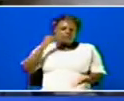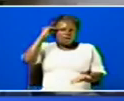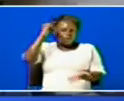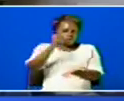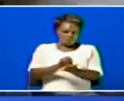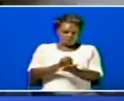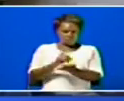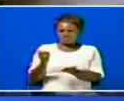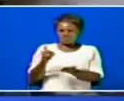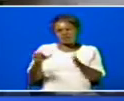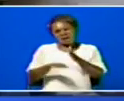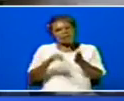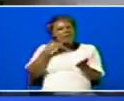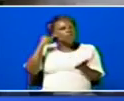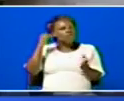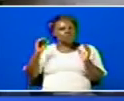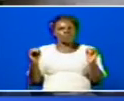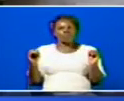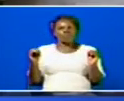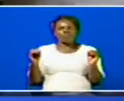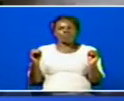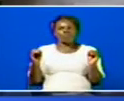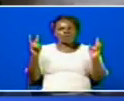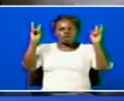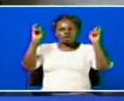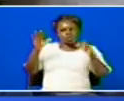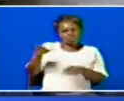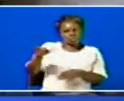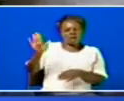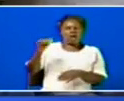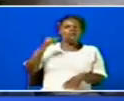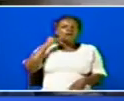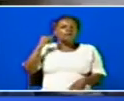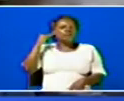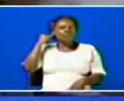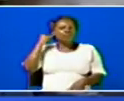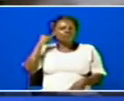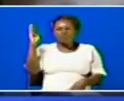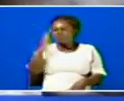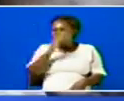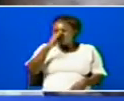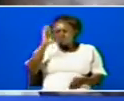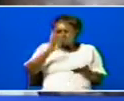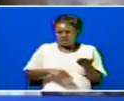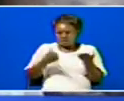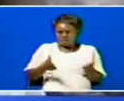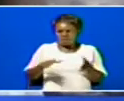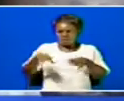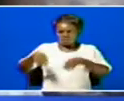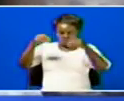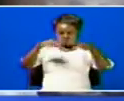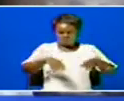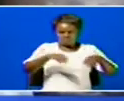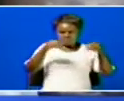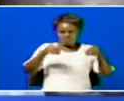not under you anymore. Handle your issues because Nakuru is dirtier than Uasin Gishu. Na hawkers Uasin Gishu County